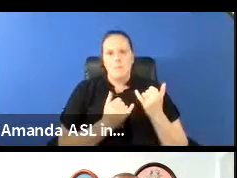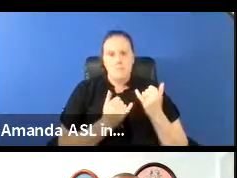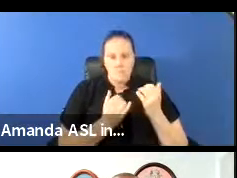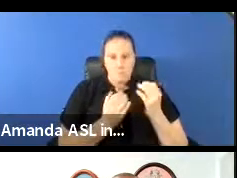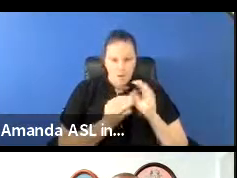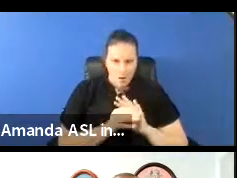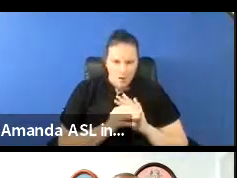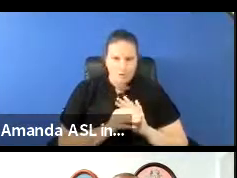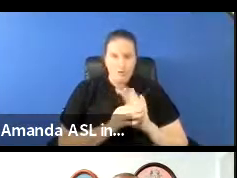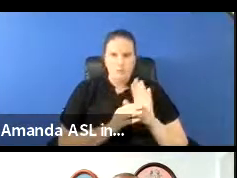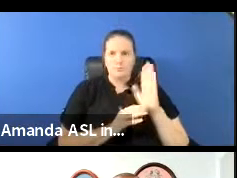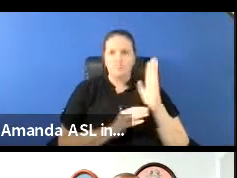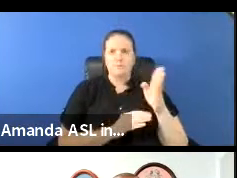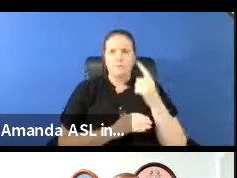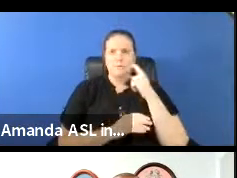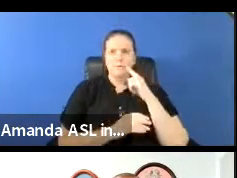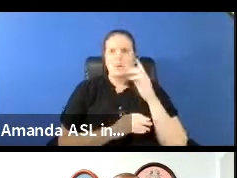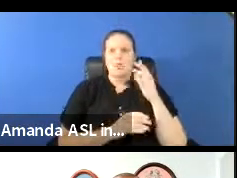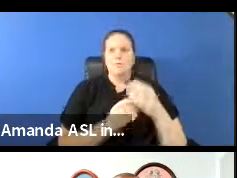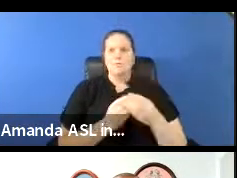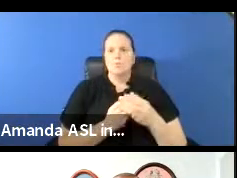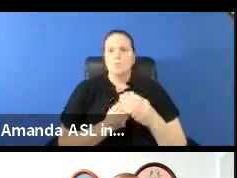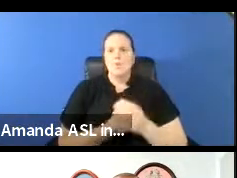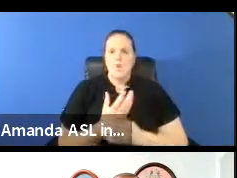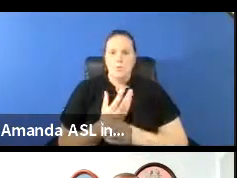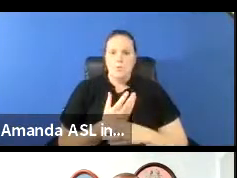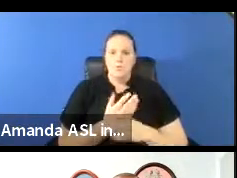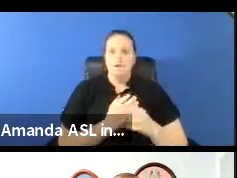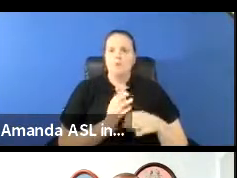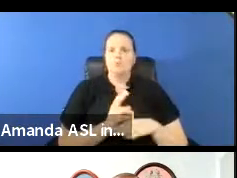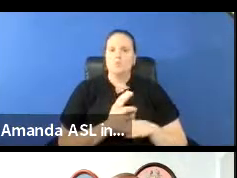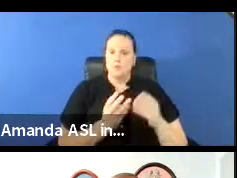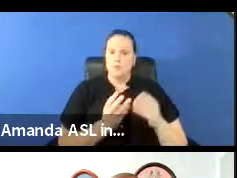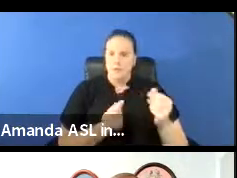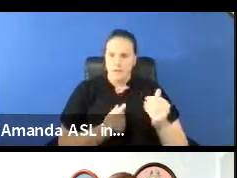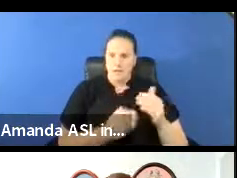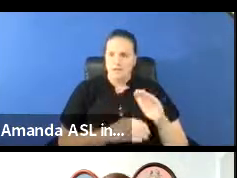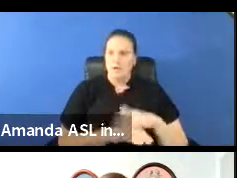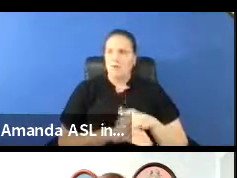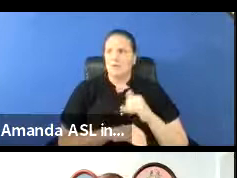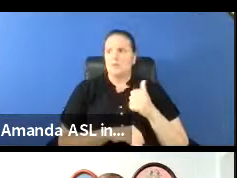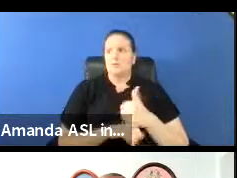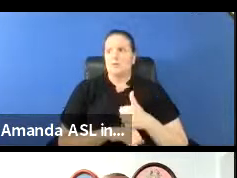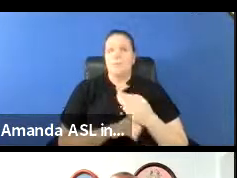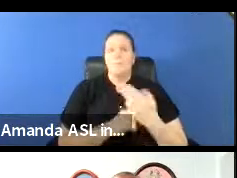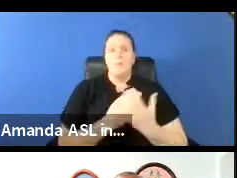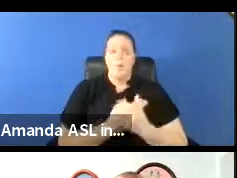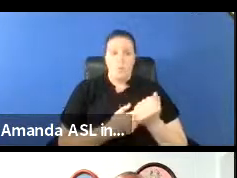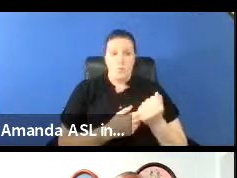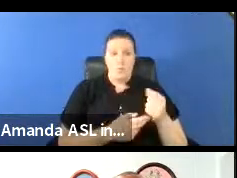corridor based on land use plans that exist on both sides of the river.